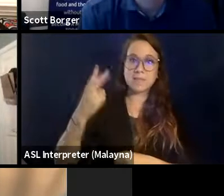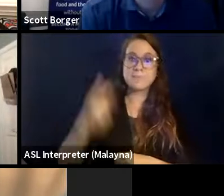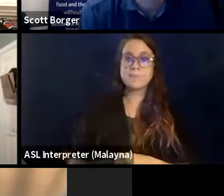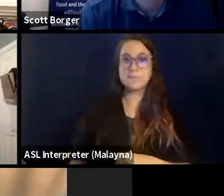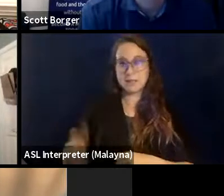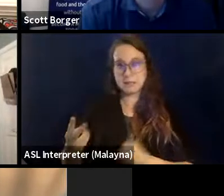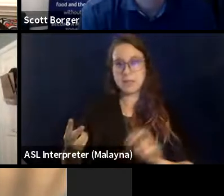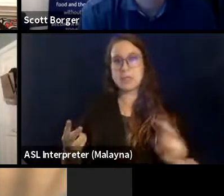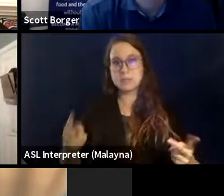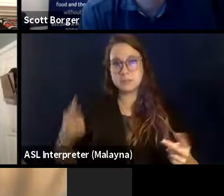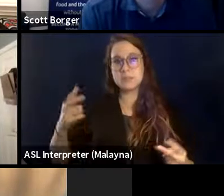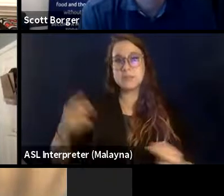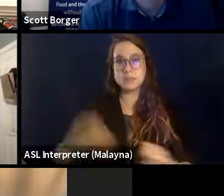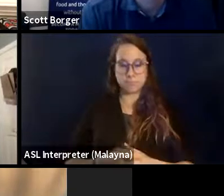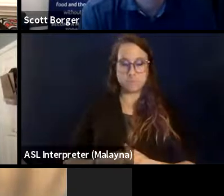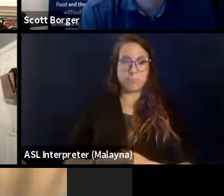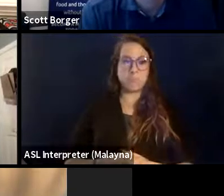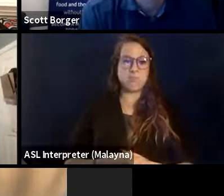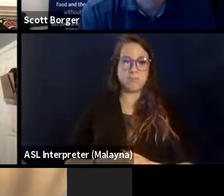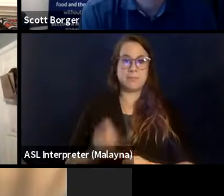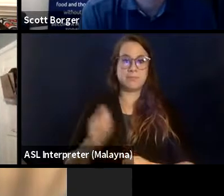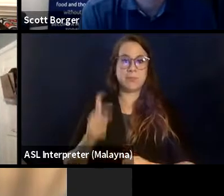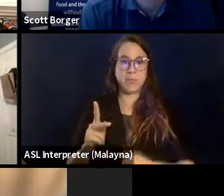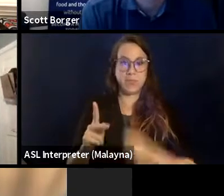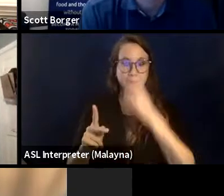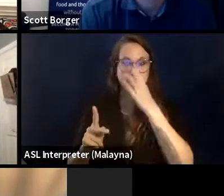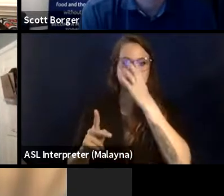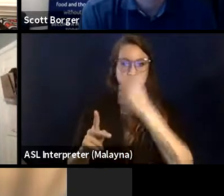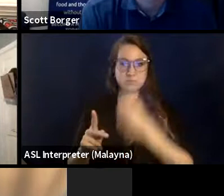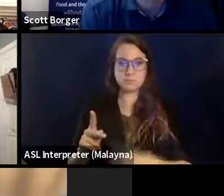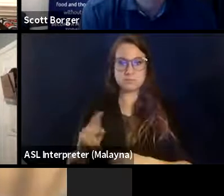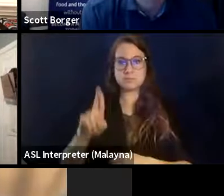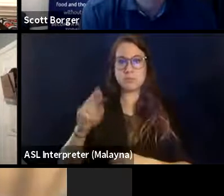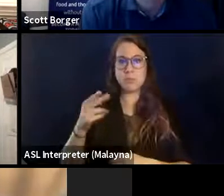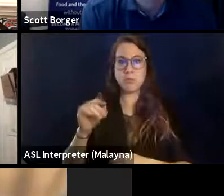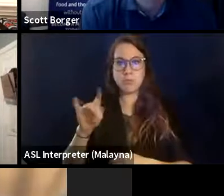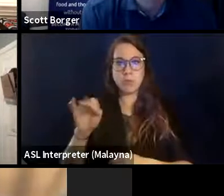Second. Okay, Commissioner Rose has seconded